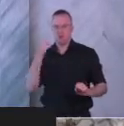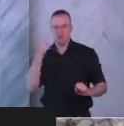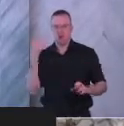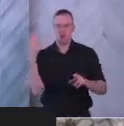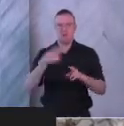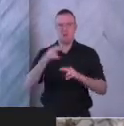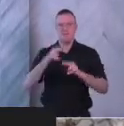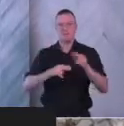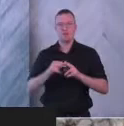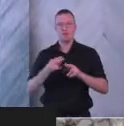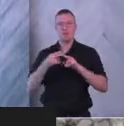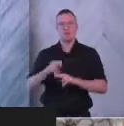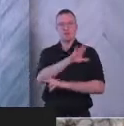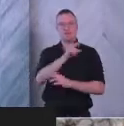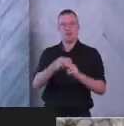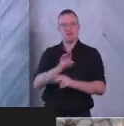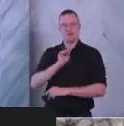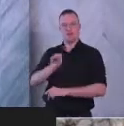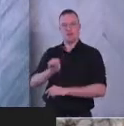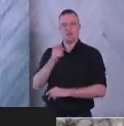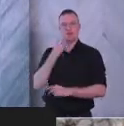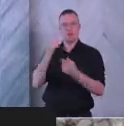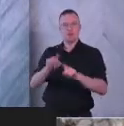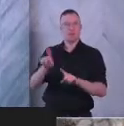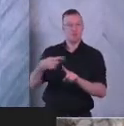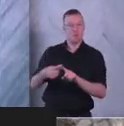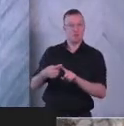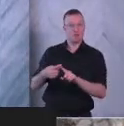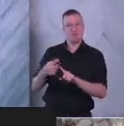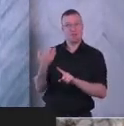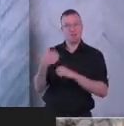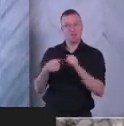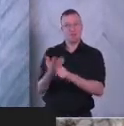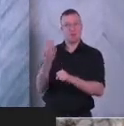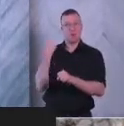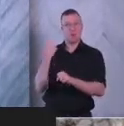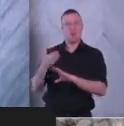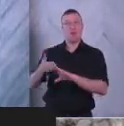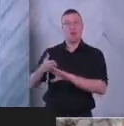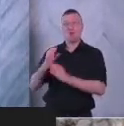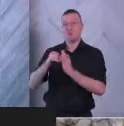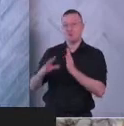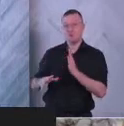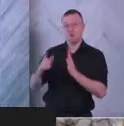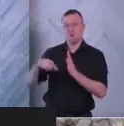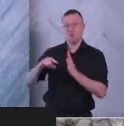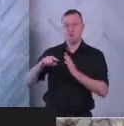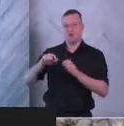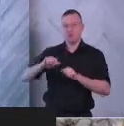building after him, it only happened about maybe 15 years ago after students